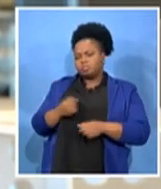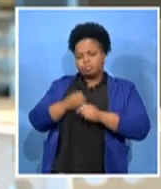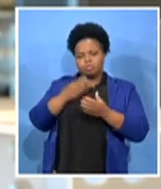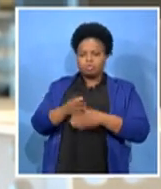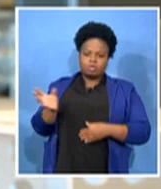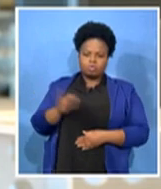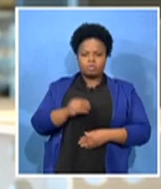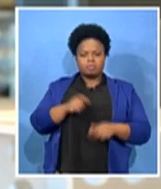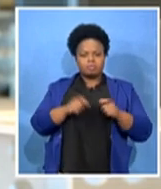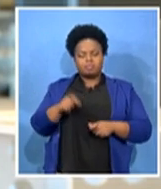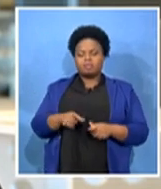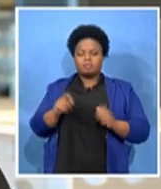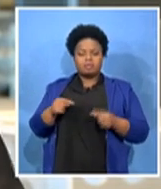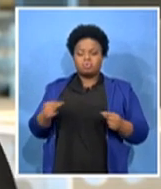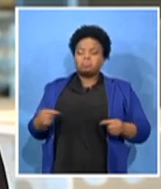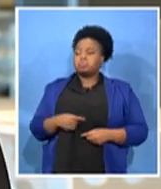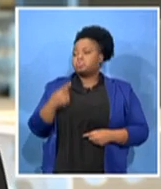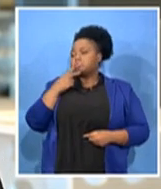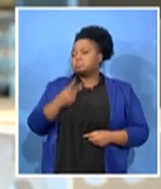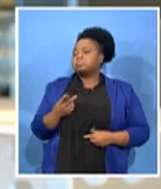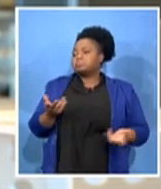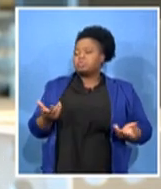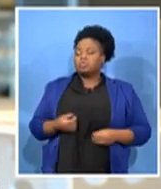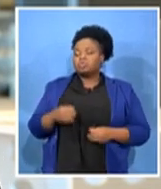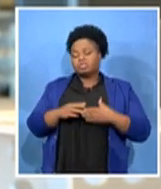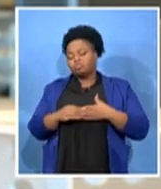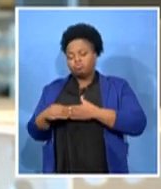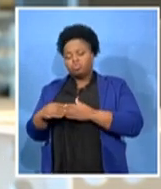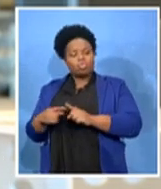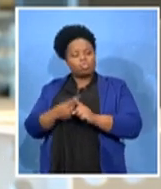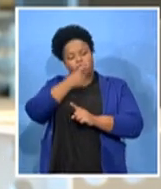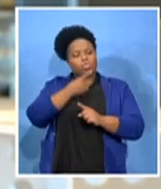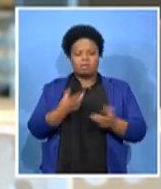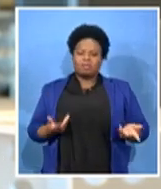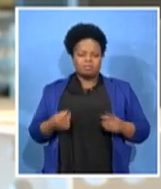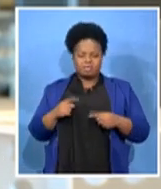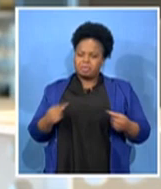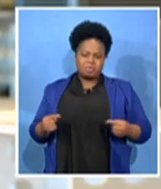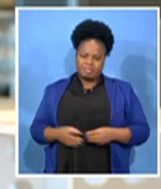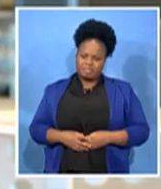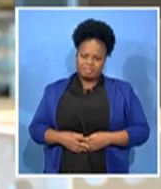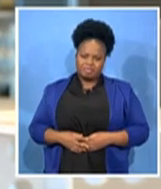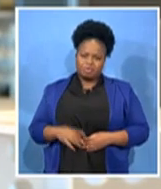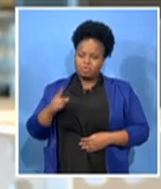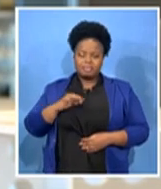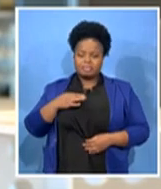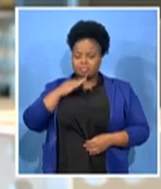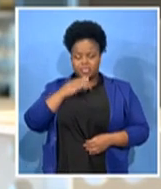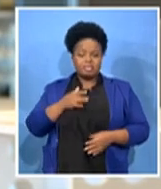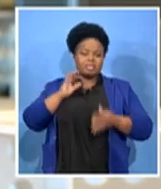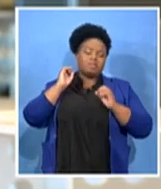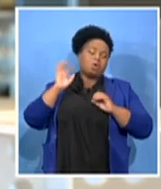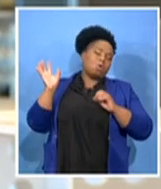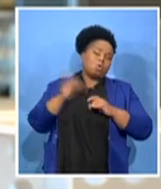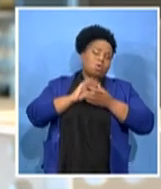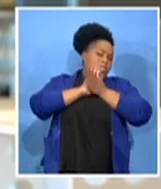you just change direction? Because sometimes not all tragedies, Aldrin,